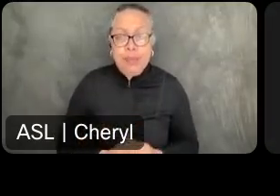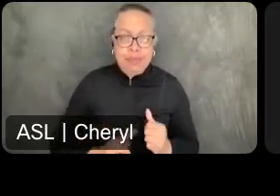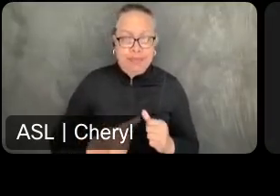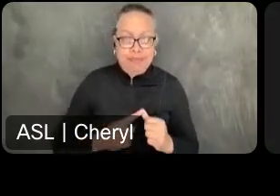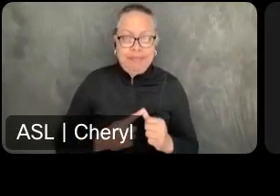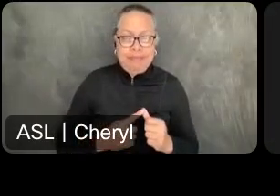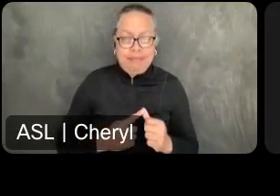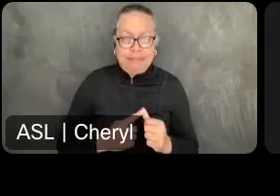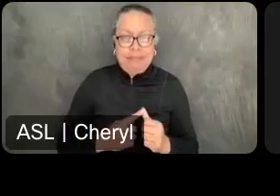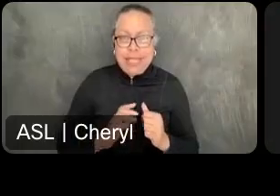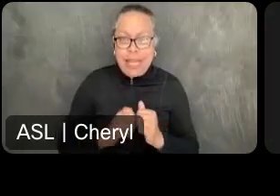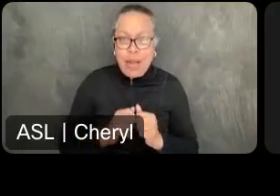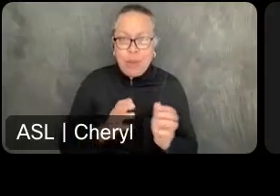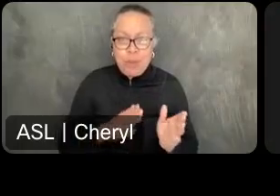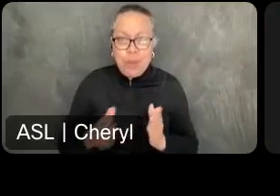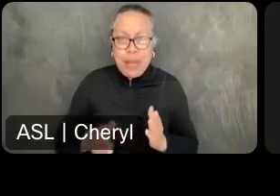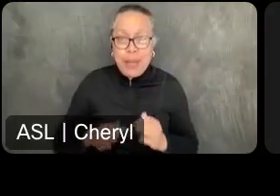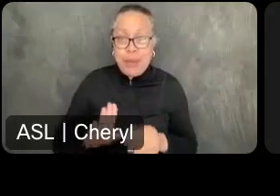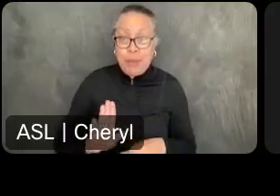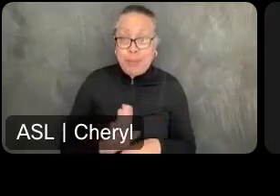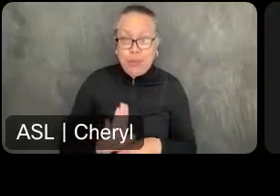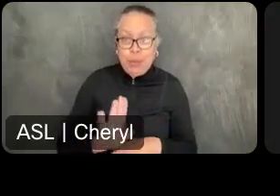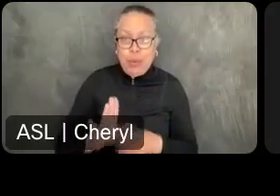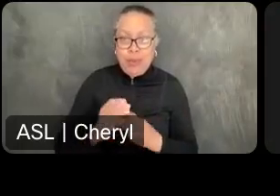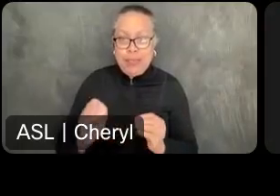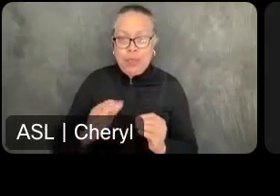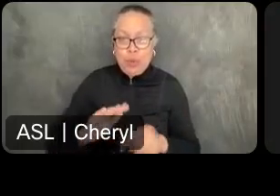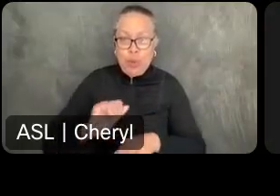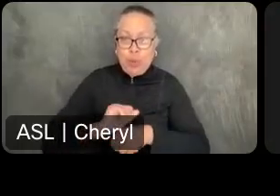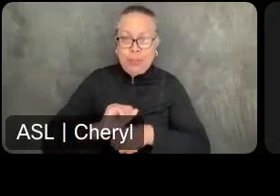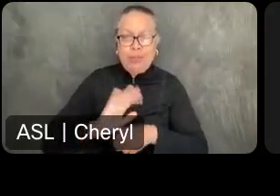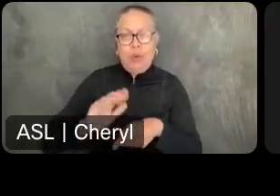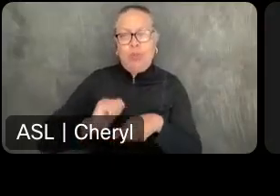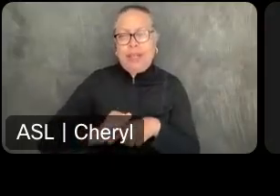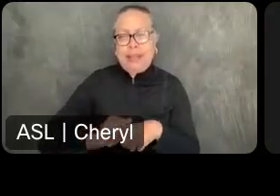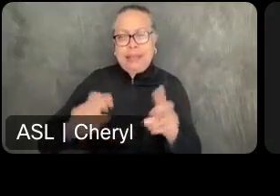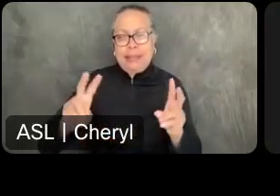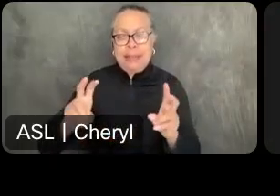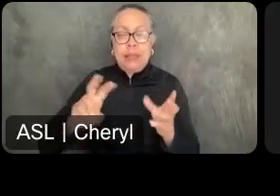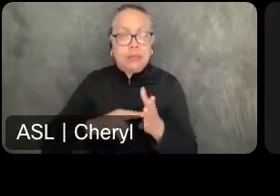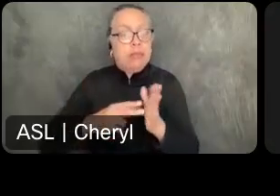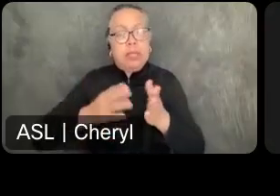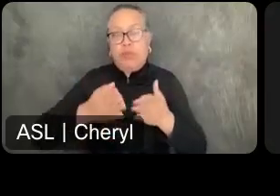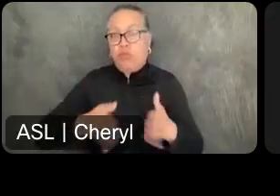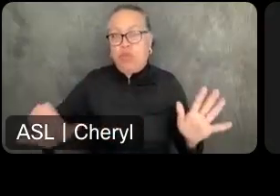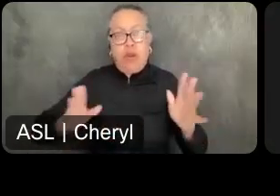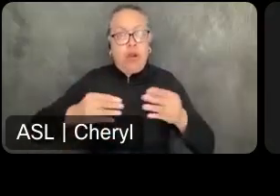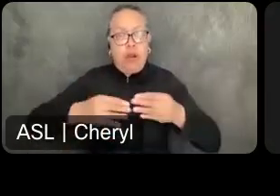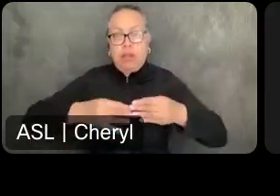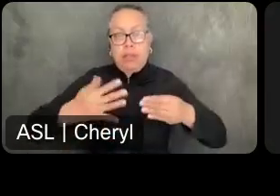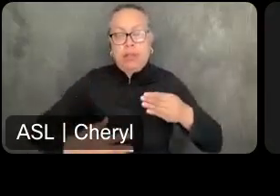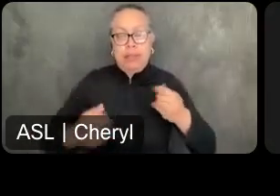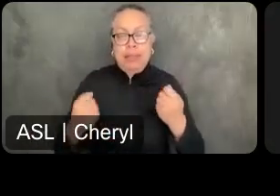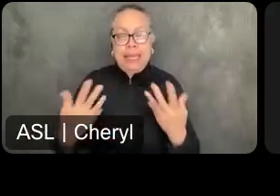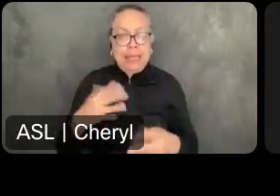steps to prepare your practice. And when we say practice, we mean that in the broadest way possible. So that